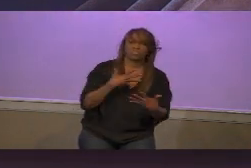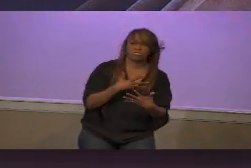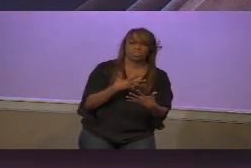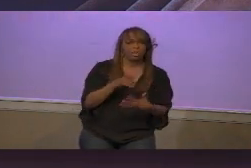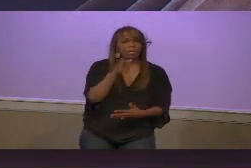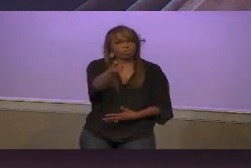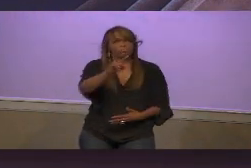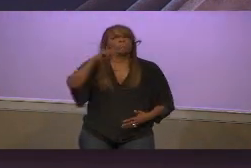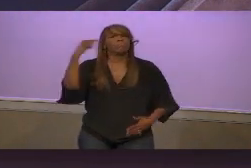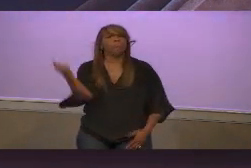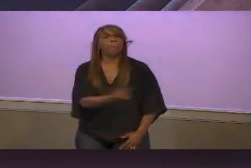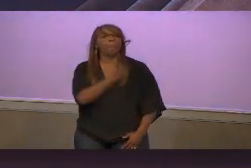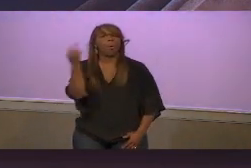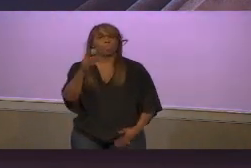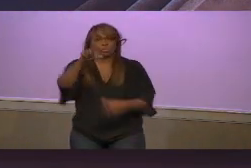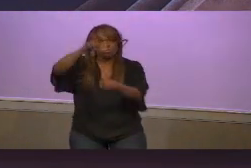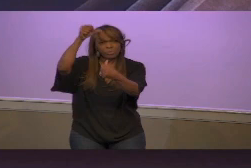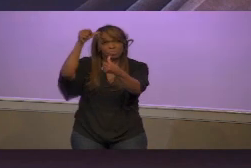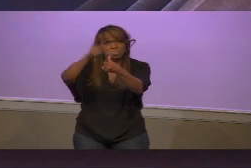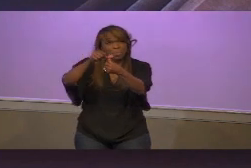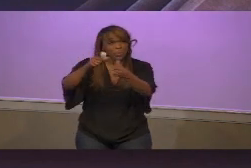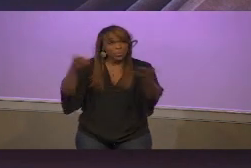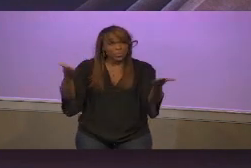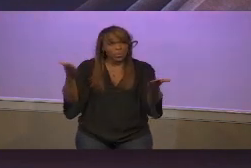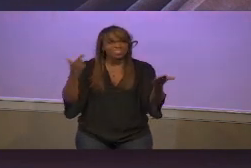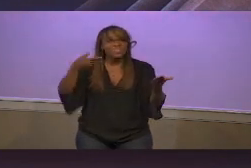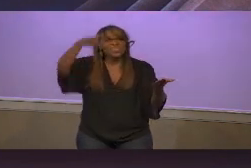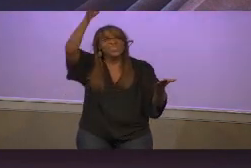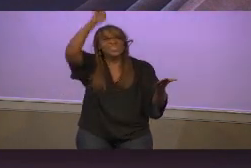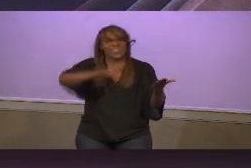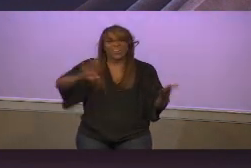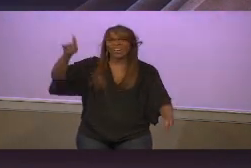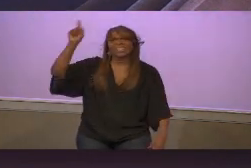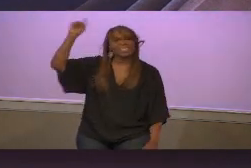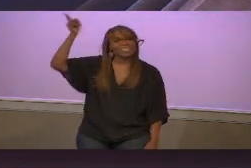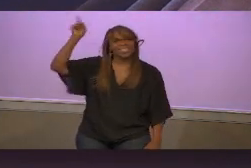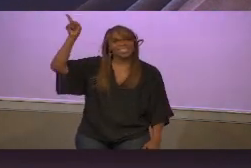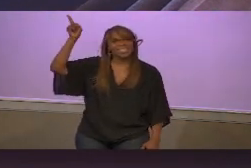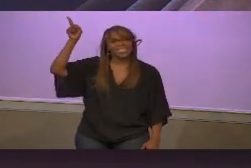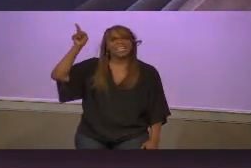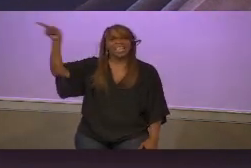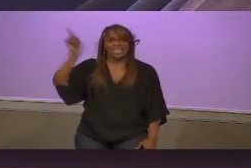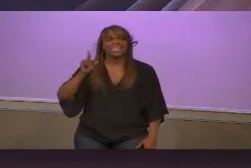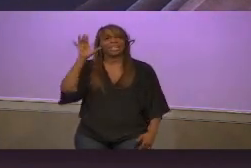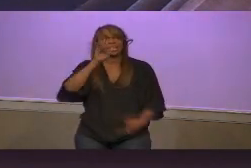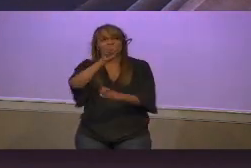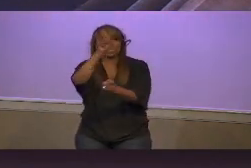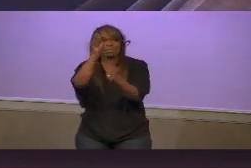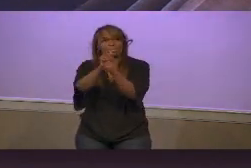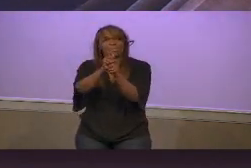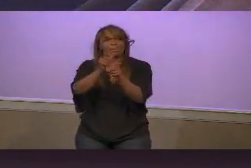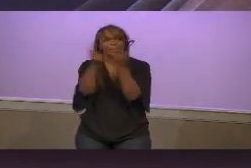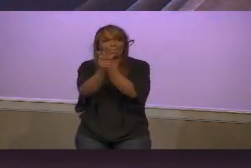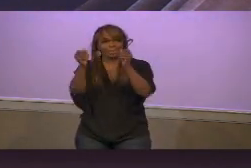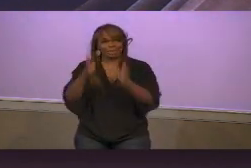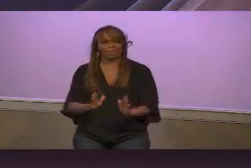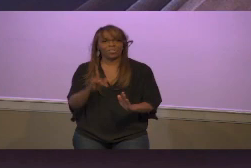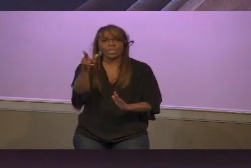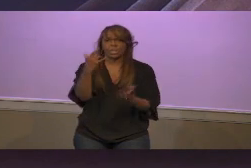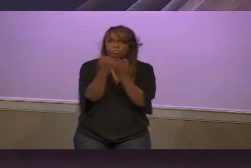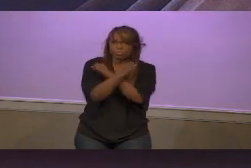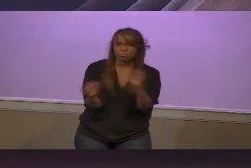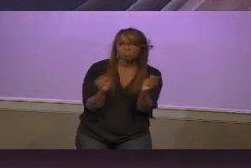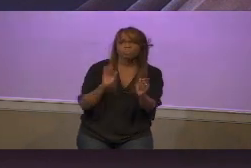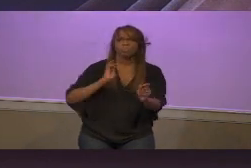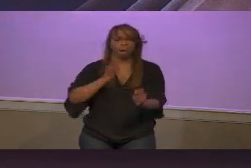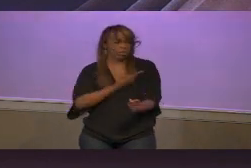should always keep in mind that God is a selective savior. And he has delivered us in